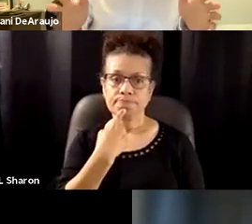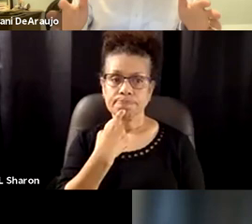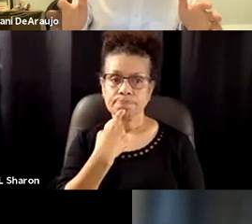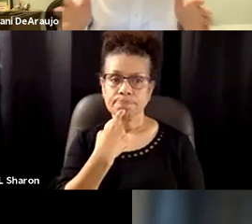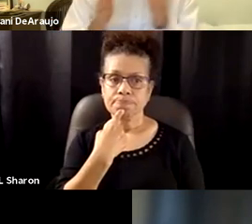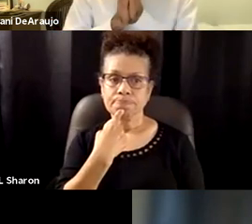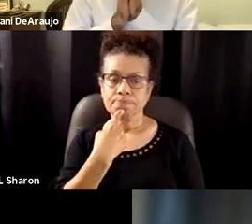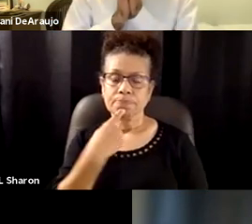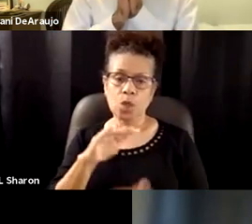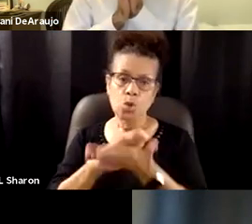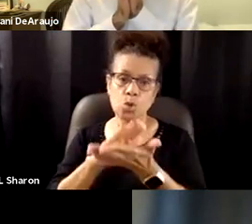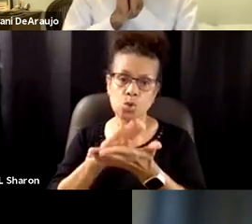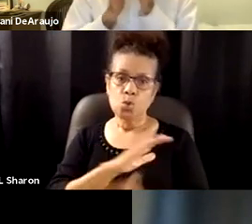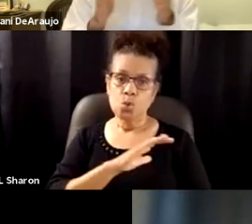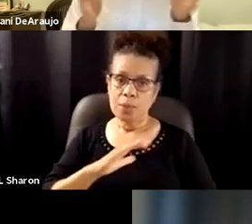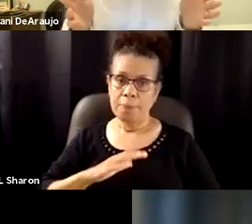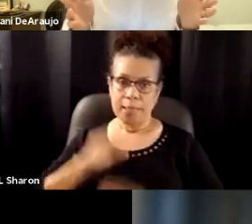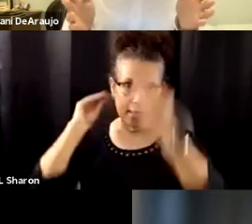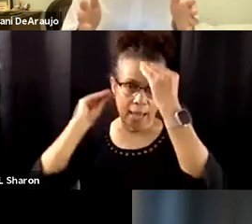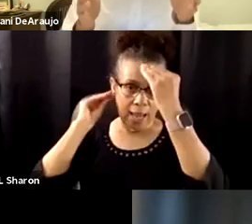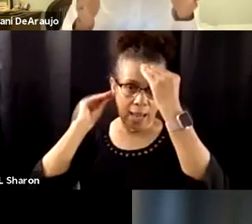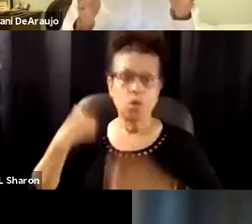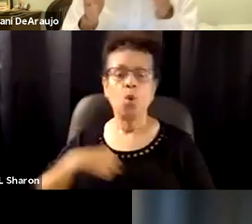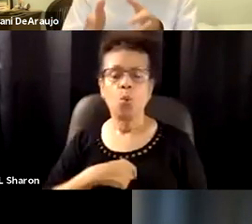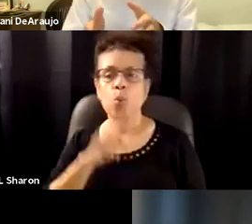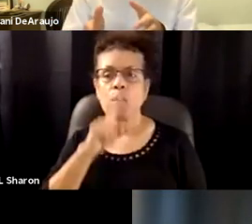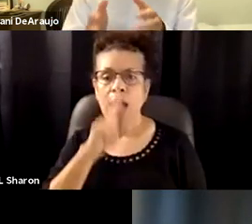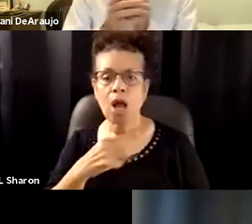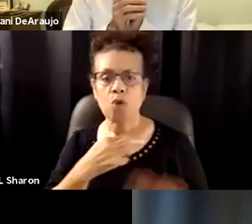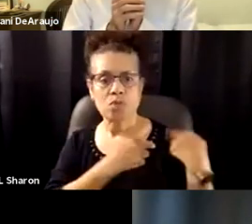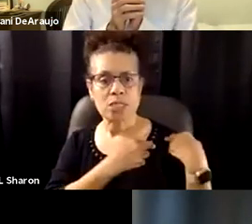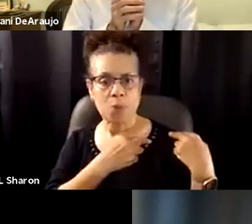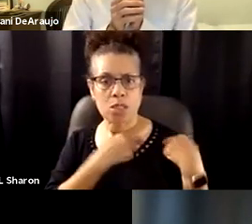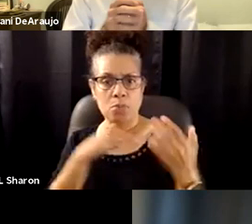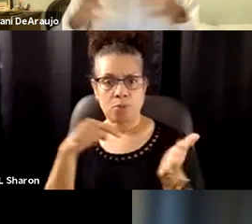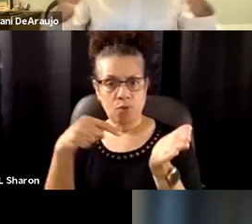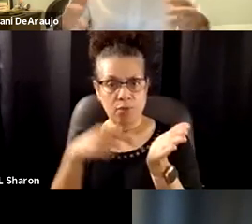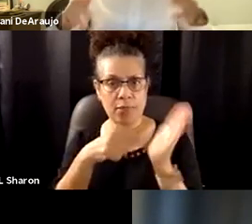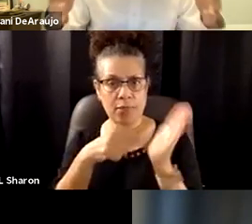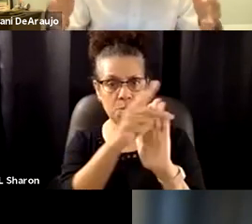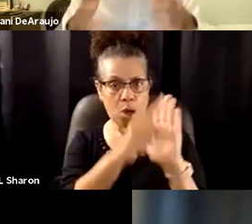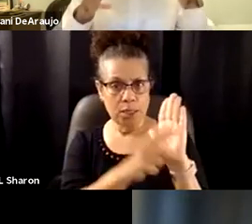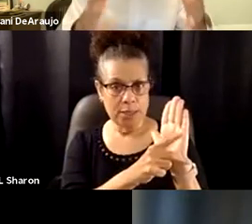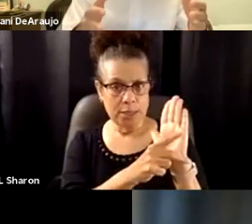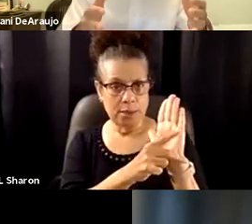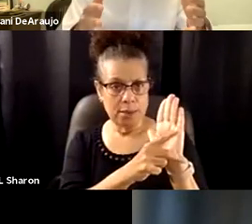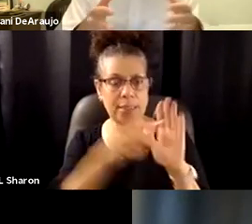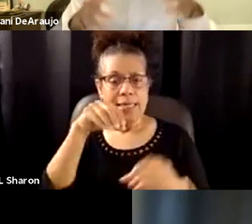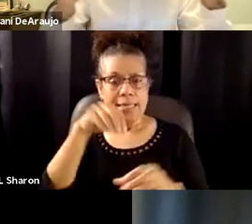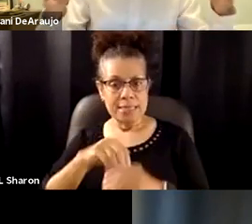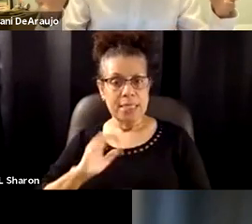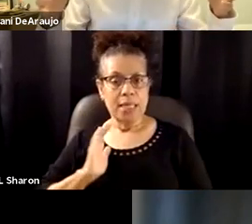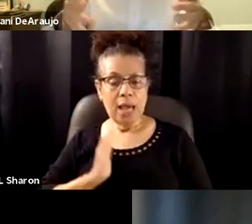our school committee hat um we are responsible uh for this policy uh it's in our our purview you know we